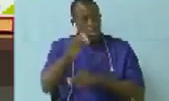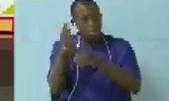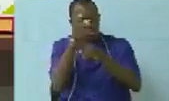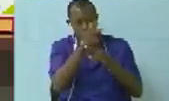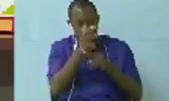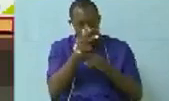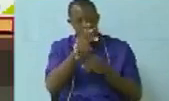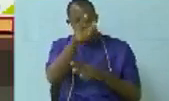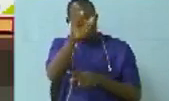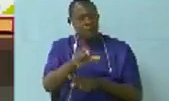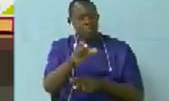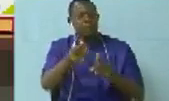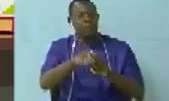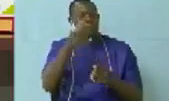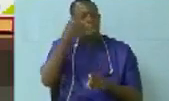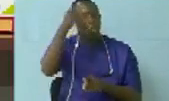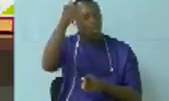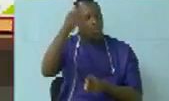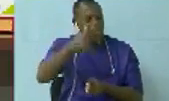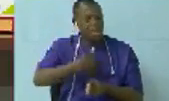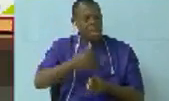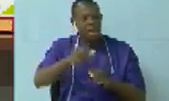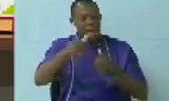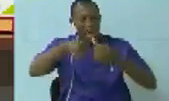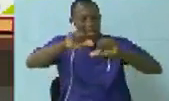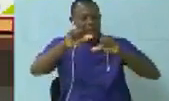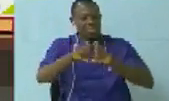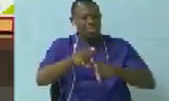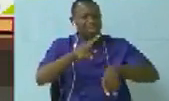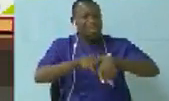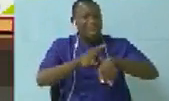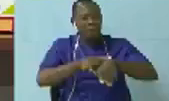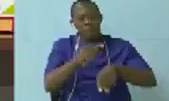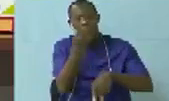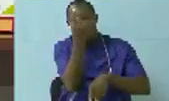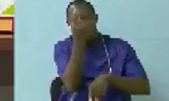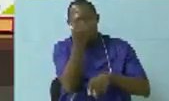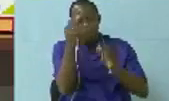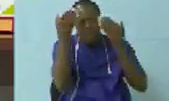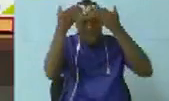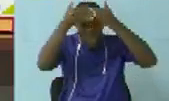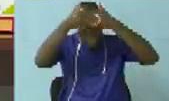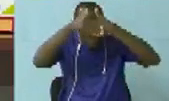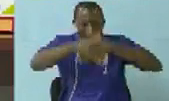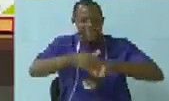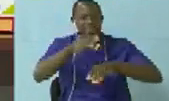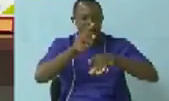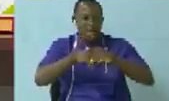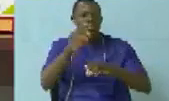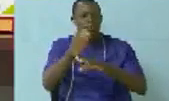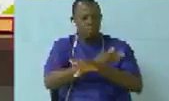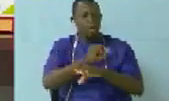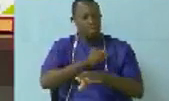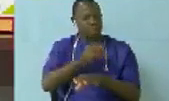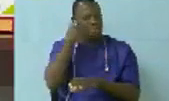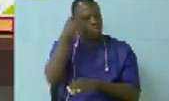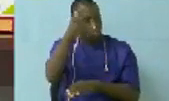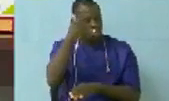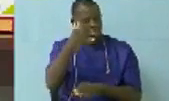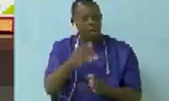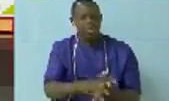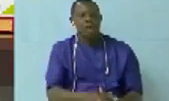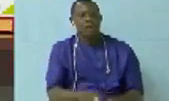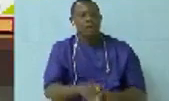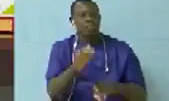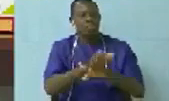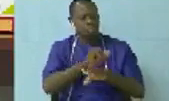around 1 o'clock at night. Langtombong kala orderly yang kumandi talang kiling wato suto.